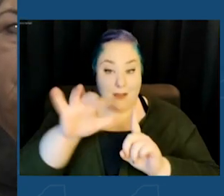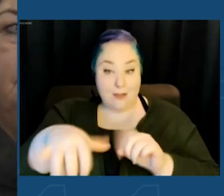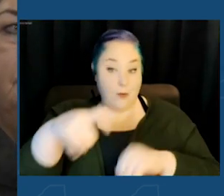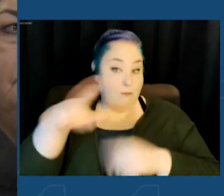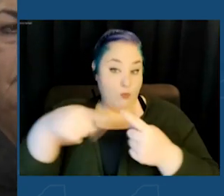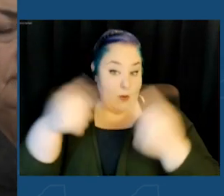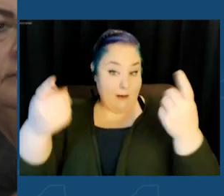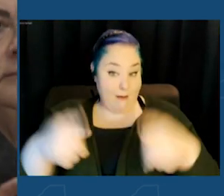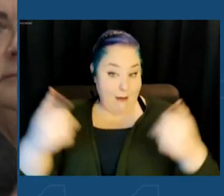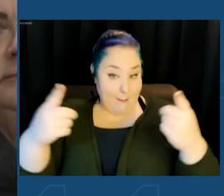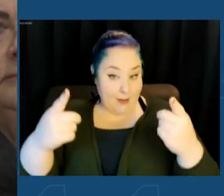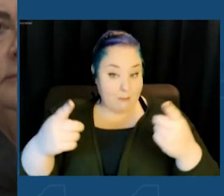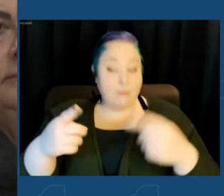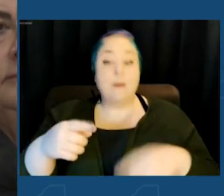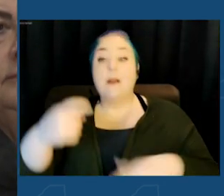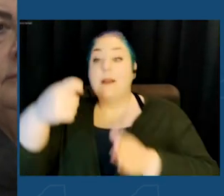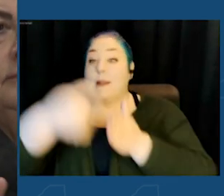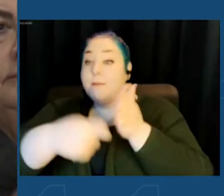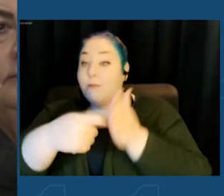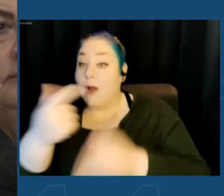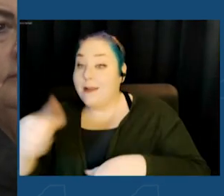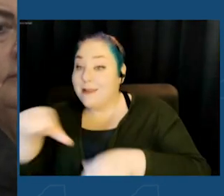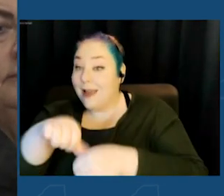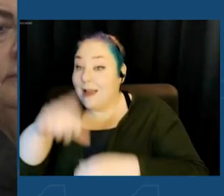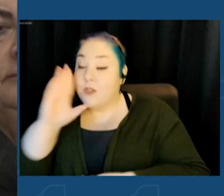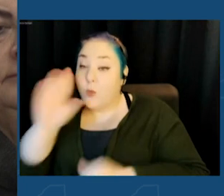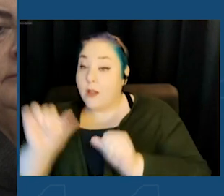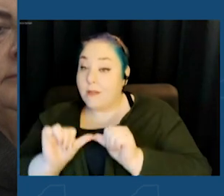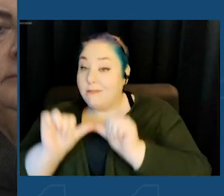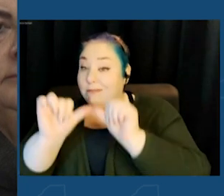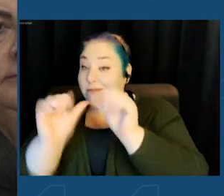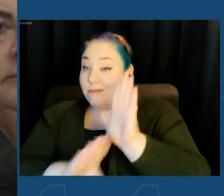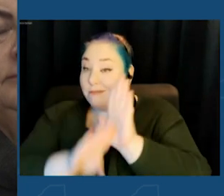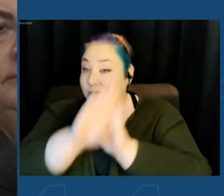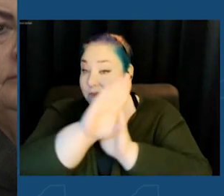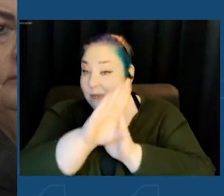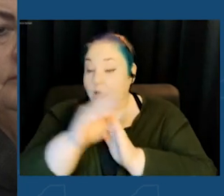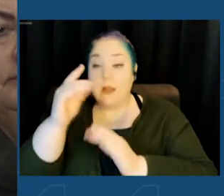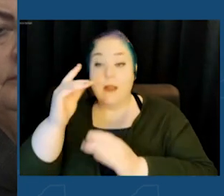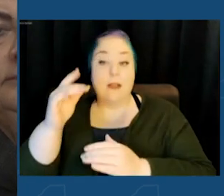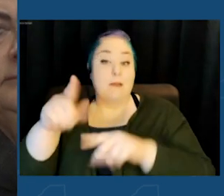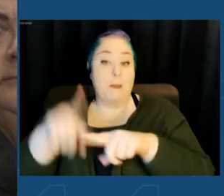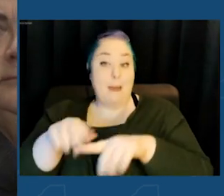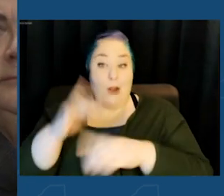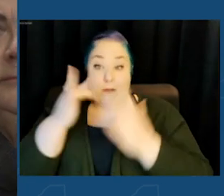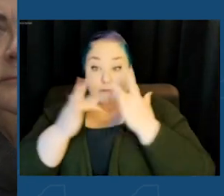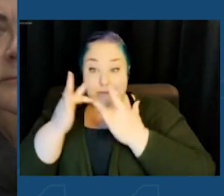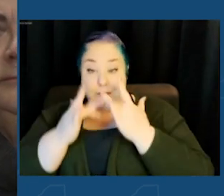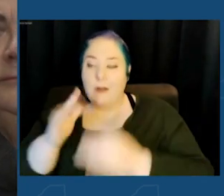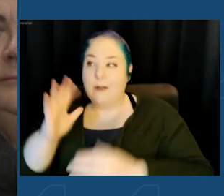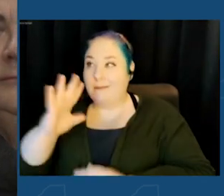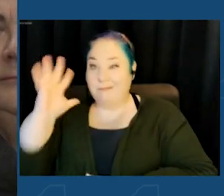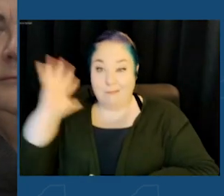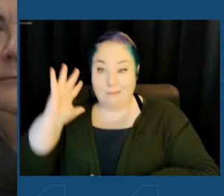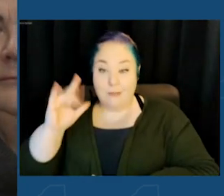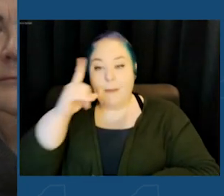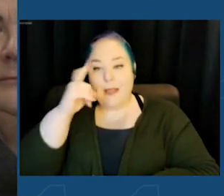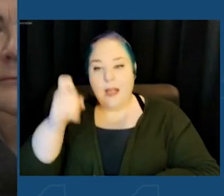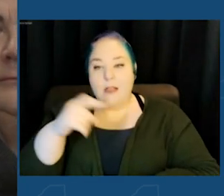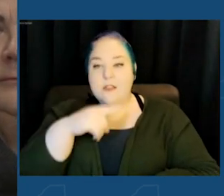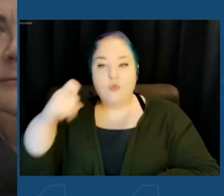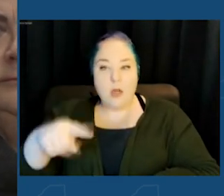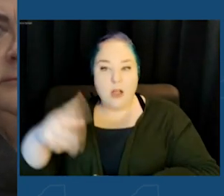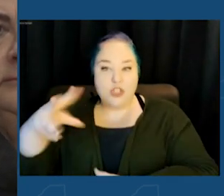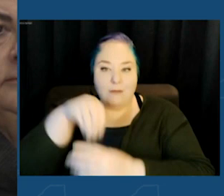is the price of gas continue to escalate based on supply chain shortages and at the time it was driven upward because of Russia's invasion in